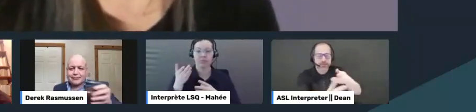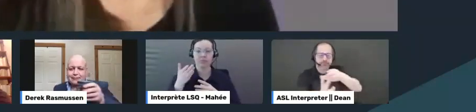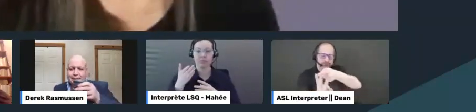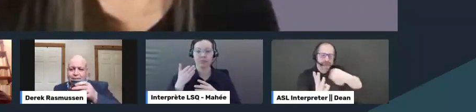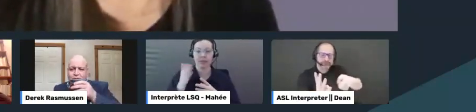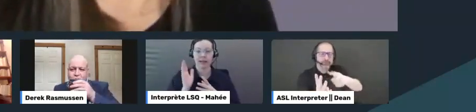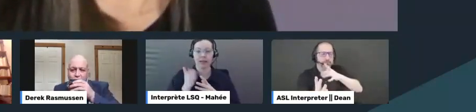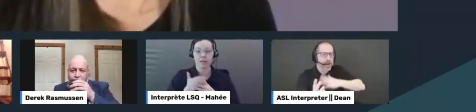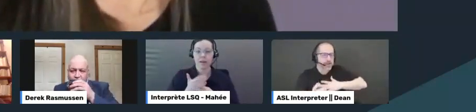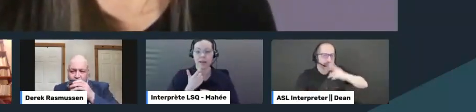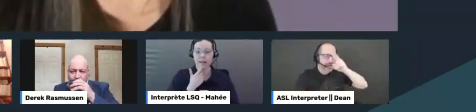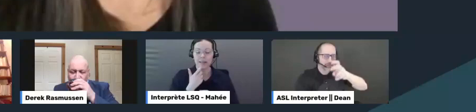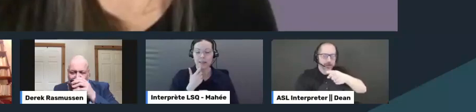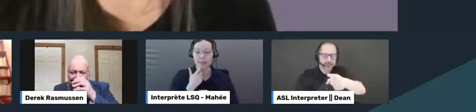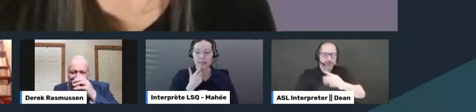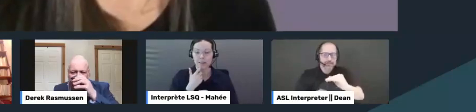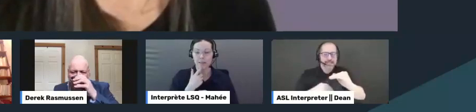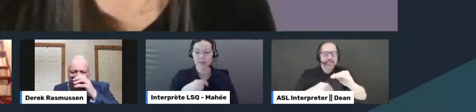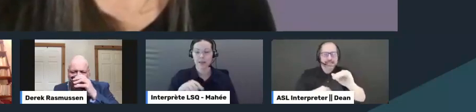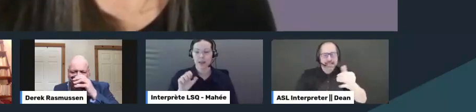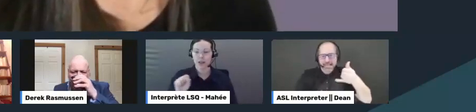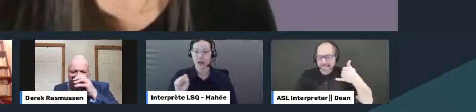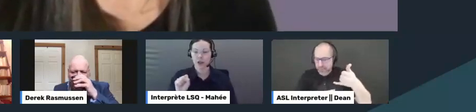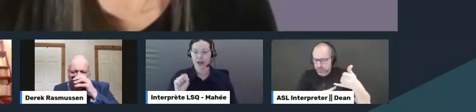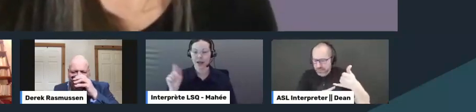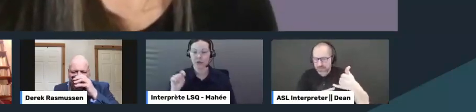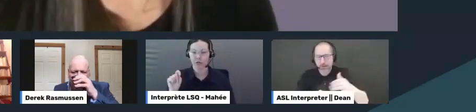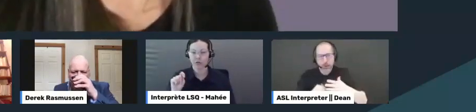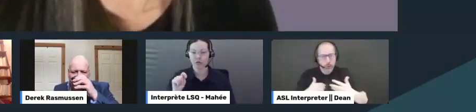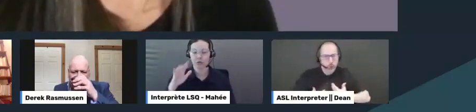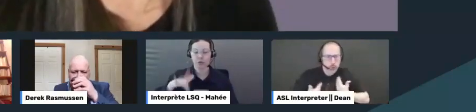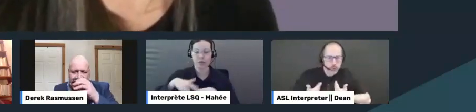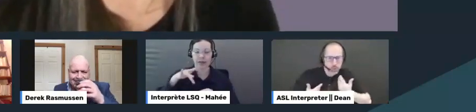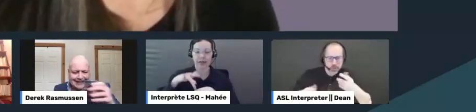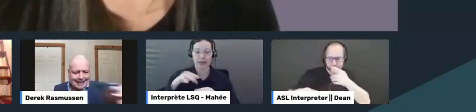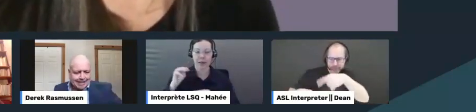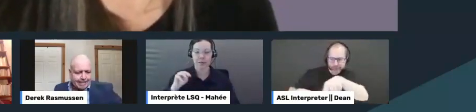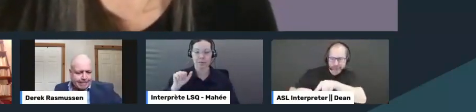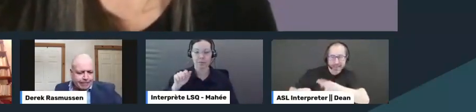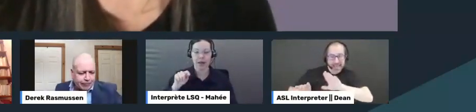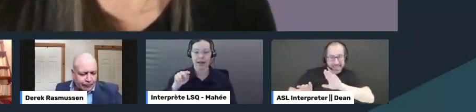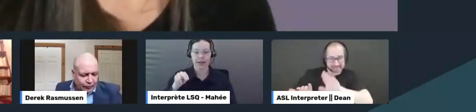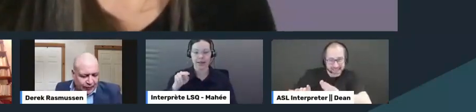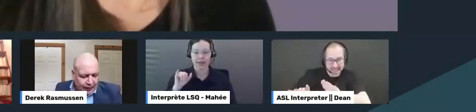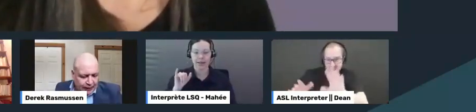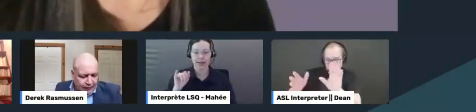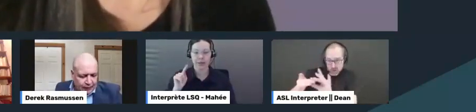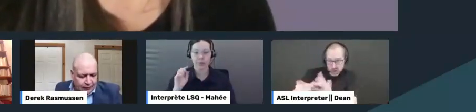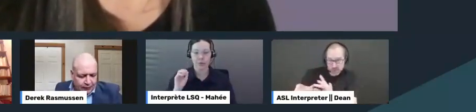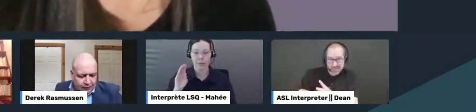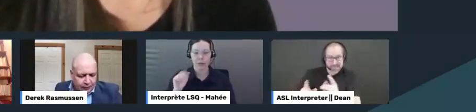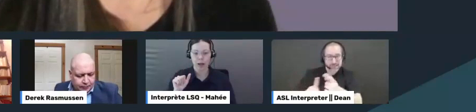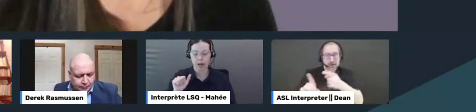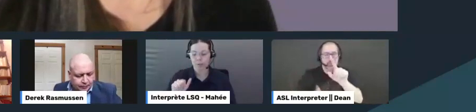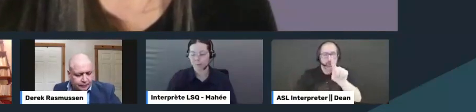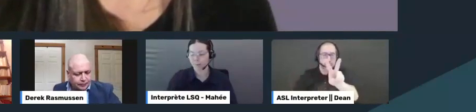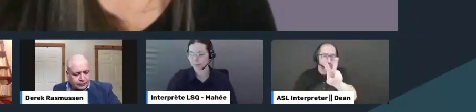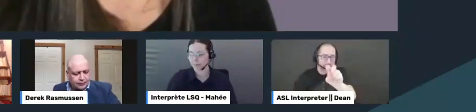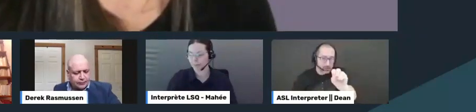I want to start by reflecting back on what they said in their